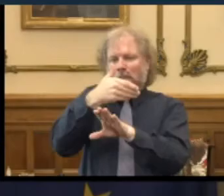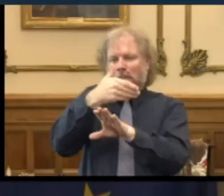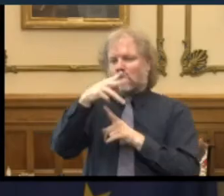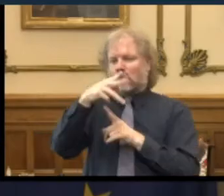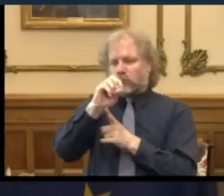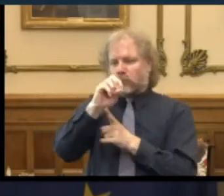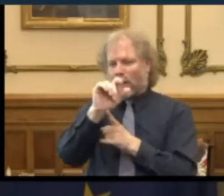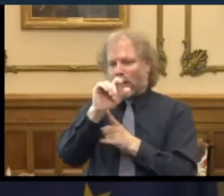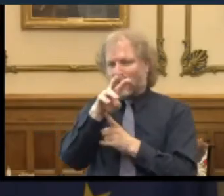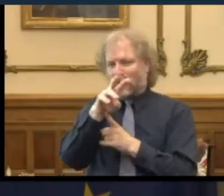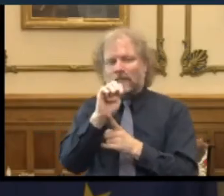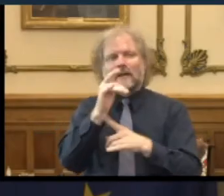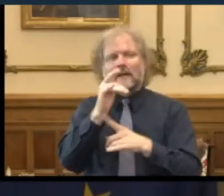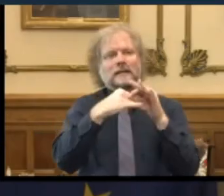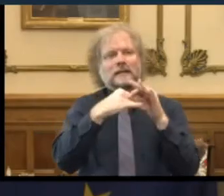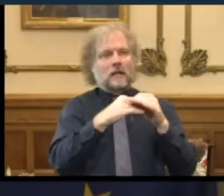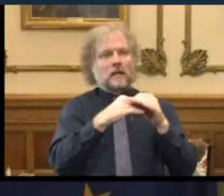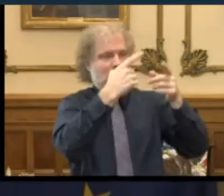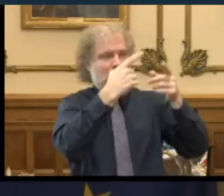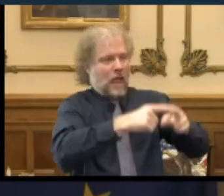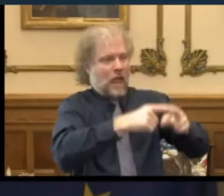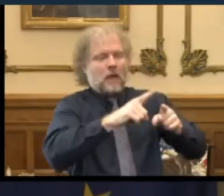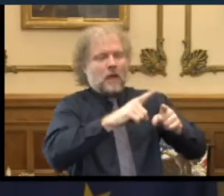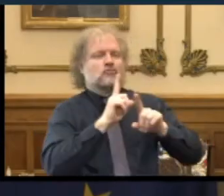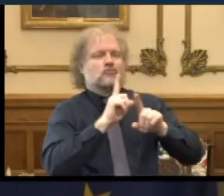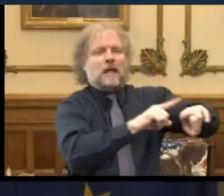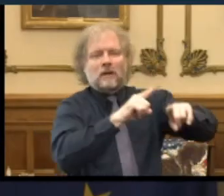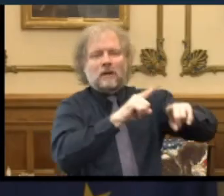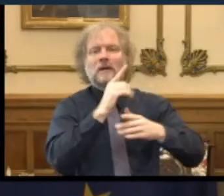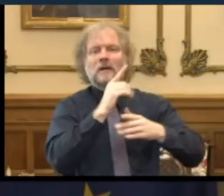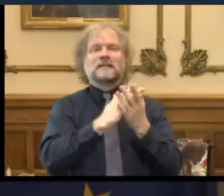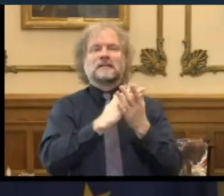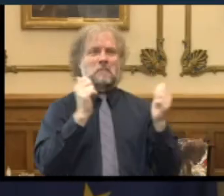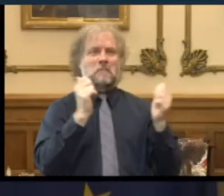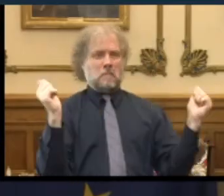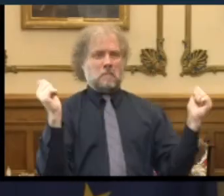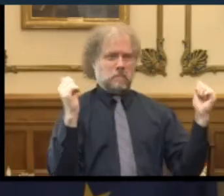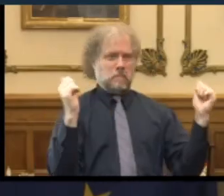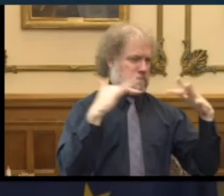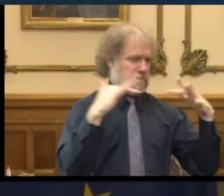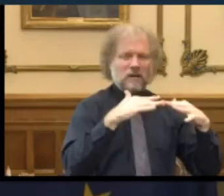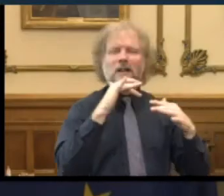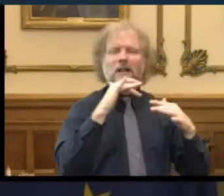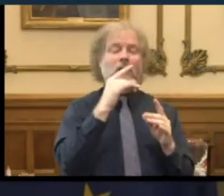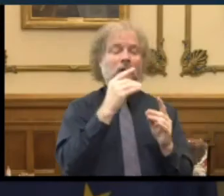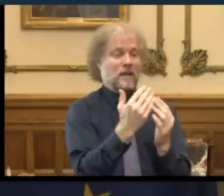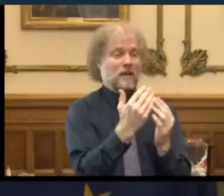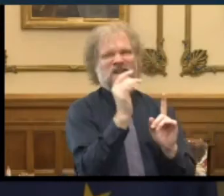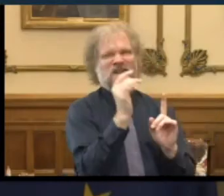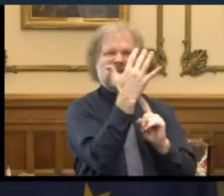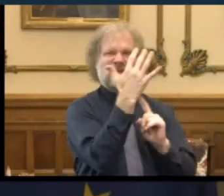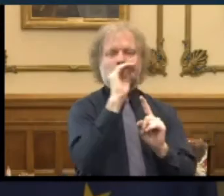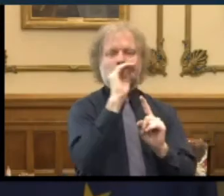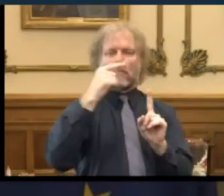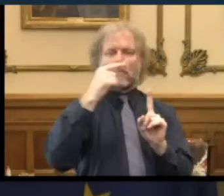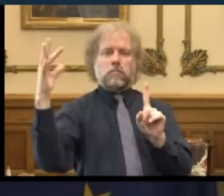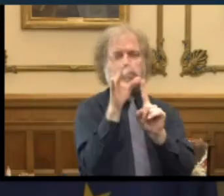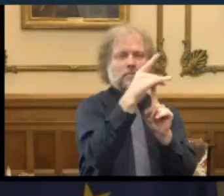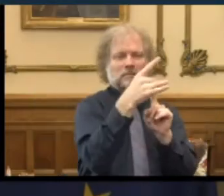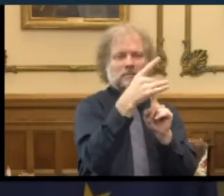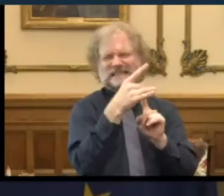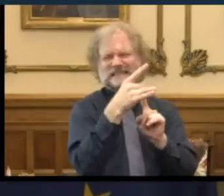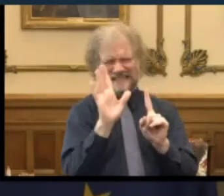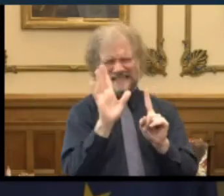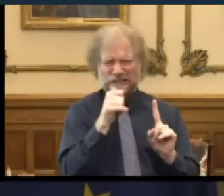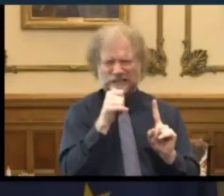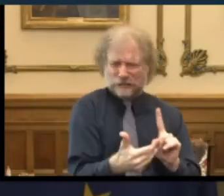not reacting to these event-driven, where you have events that are like moths to a flame. That's where not good stuff happens. And